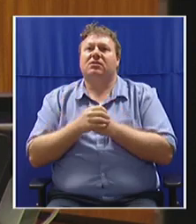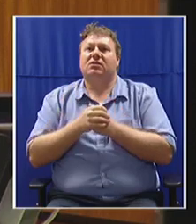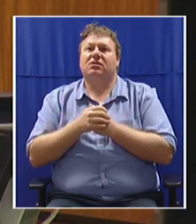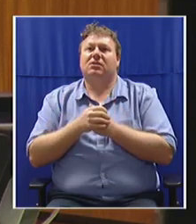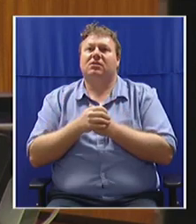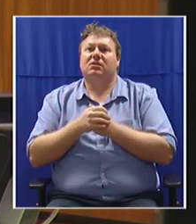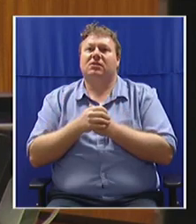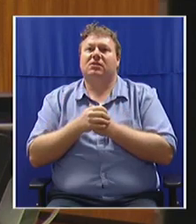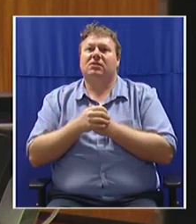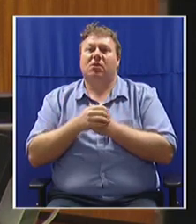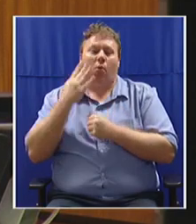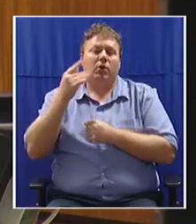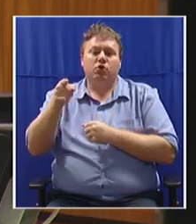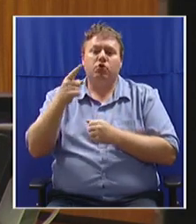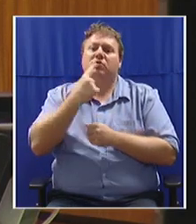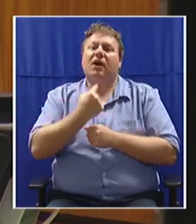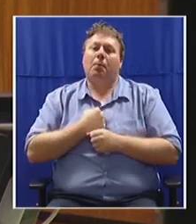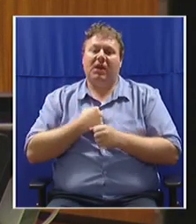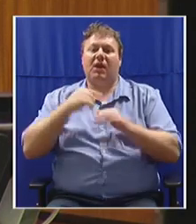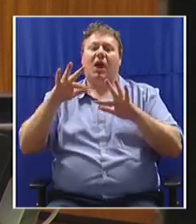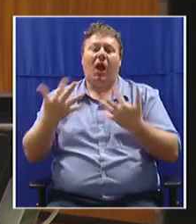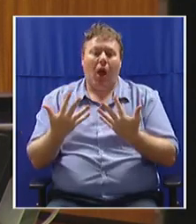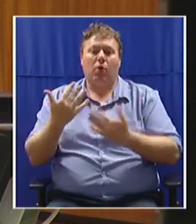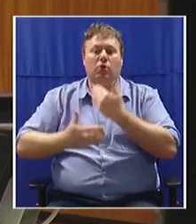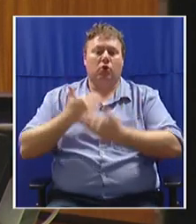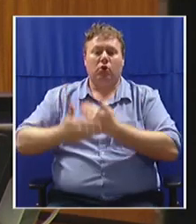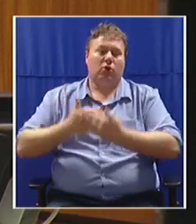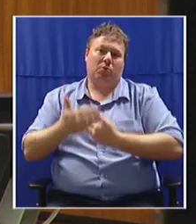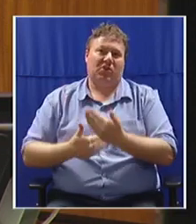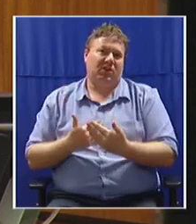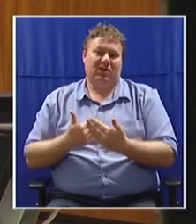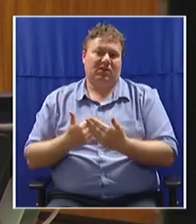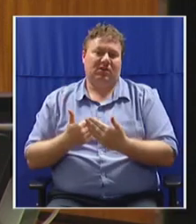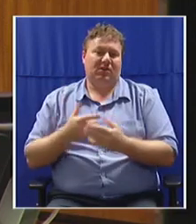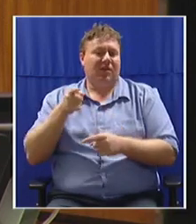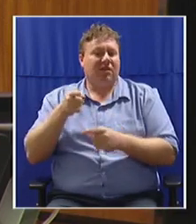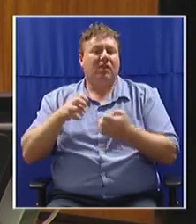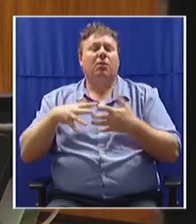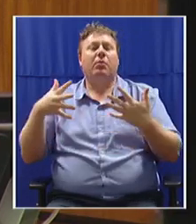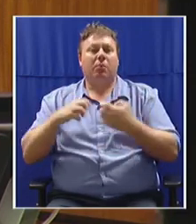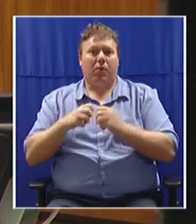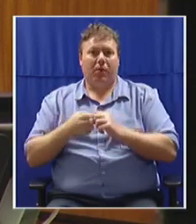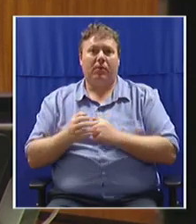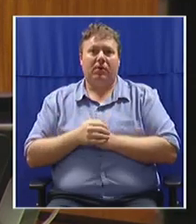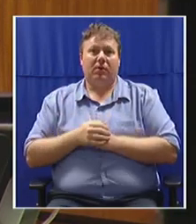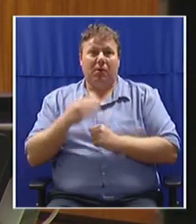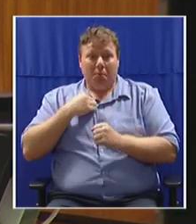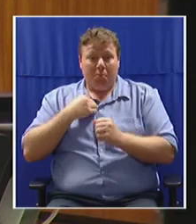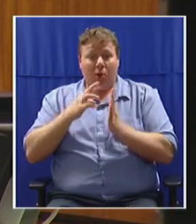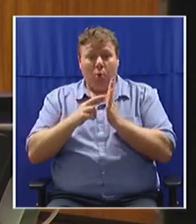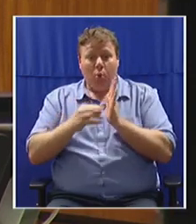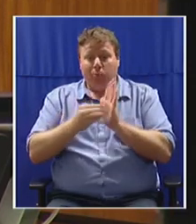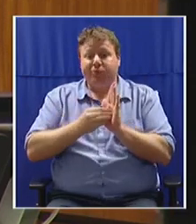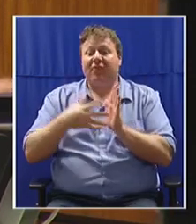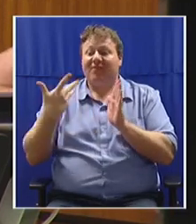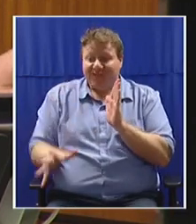you instruct us how to rule, when we are presiding. It's very problematic. I've ruled on this matter, and it